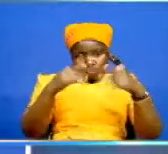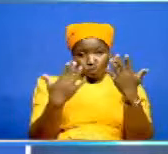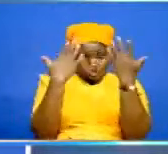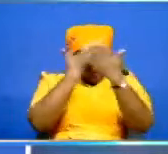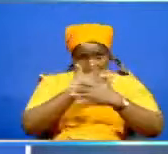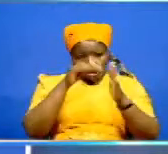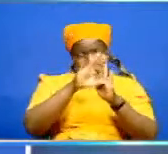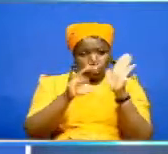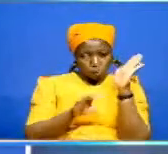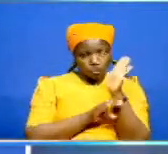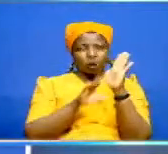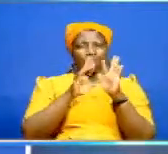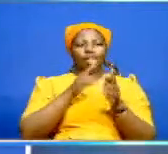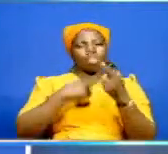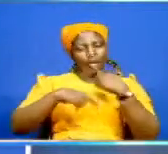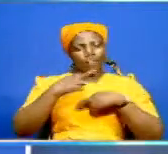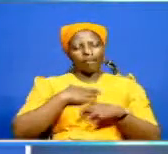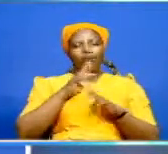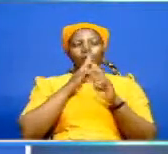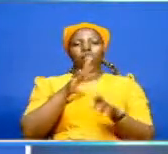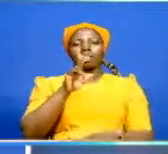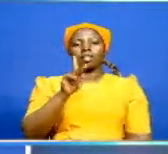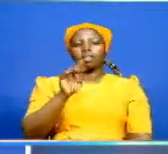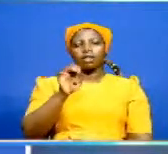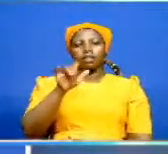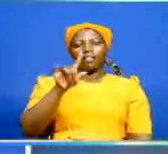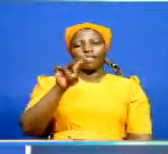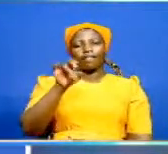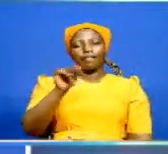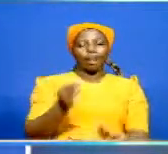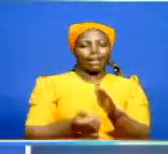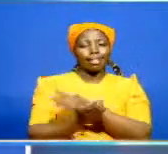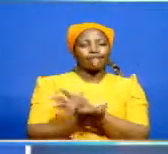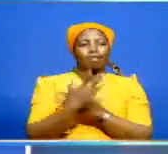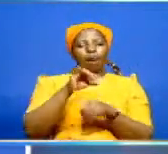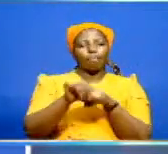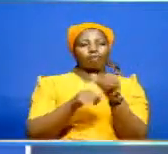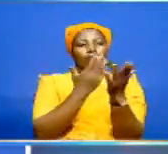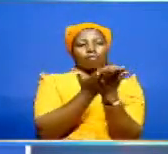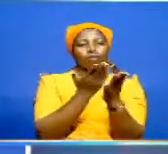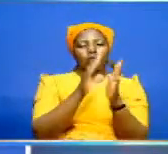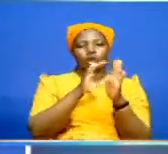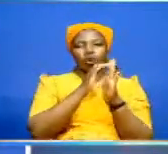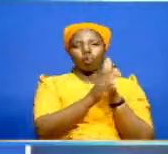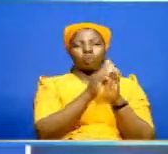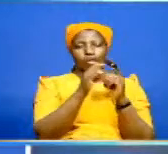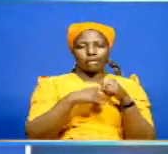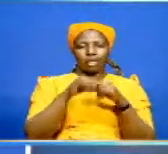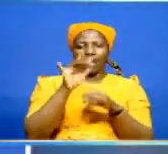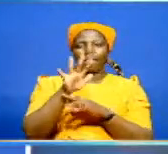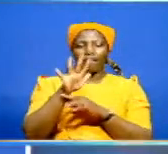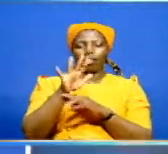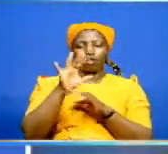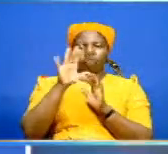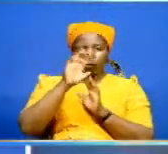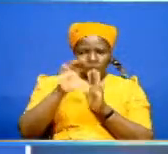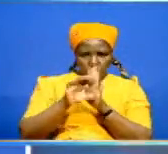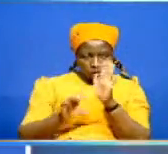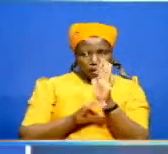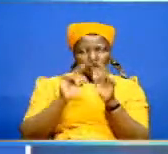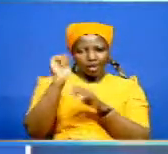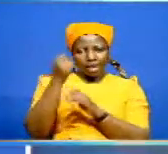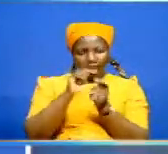review segment, our reporter Kevin Oshira puts into perspective proposed Clause 65 of the Constitution of Kenya Amendment